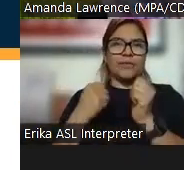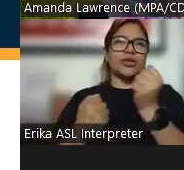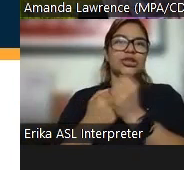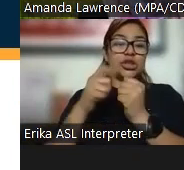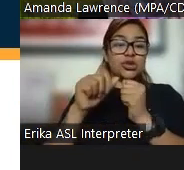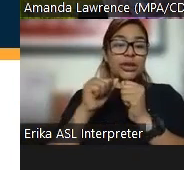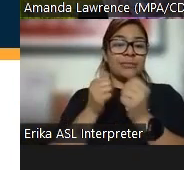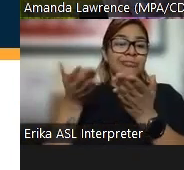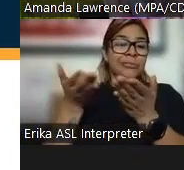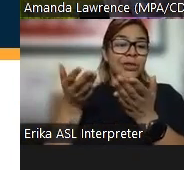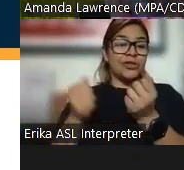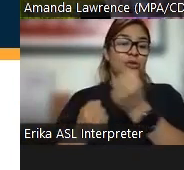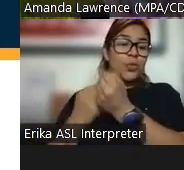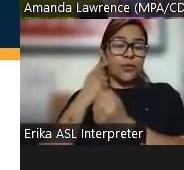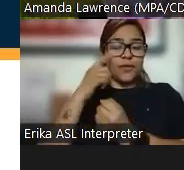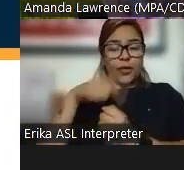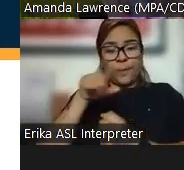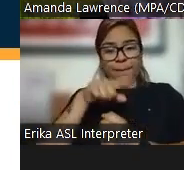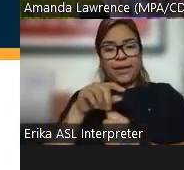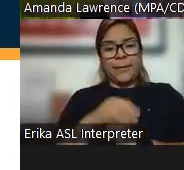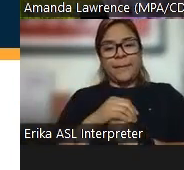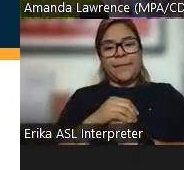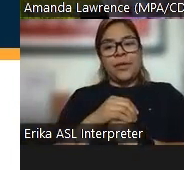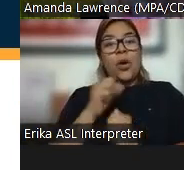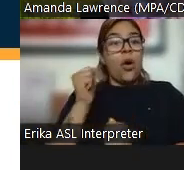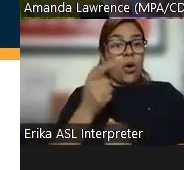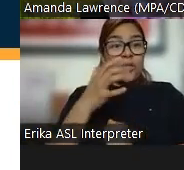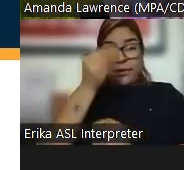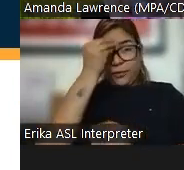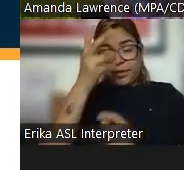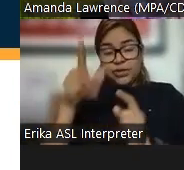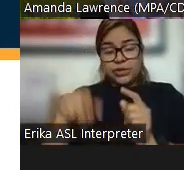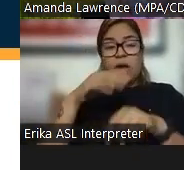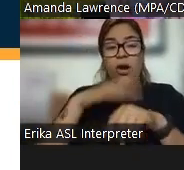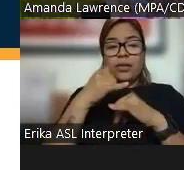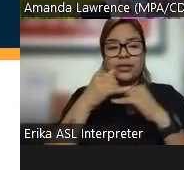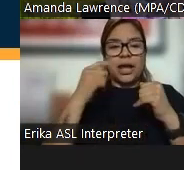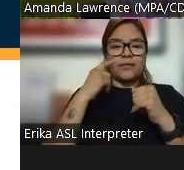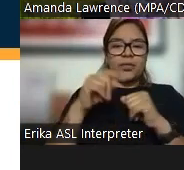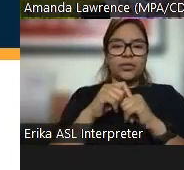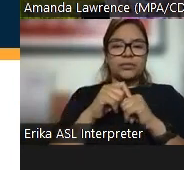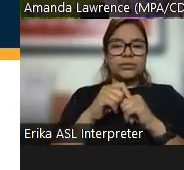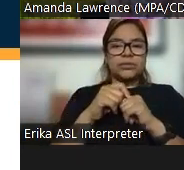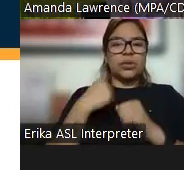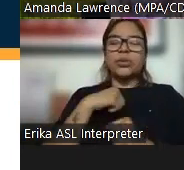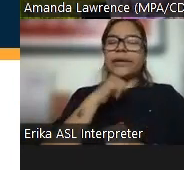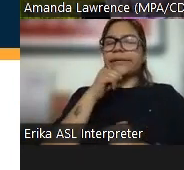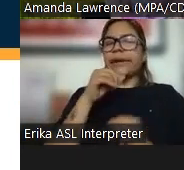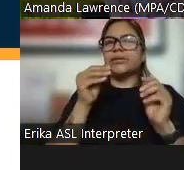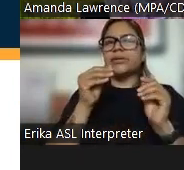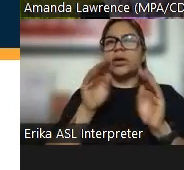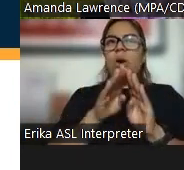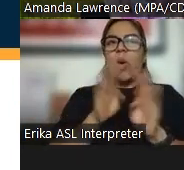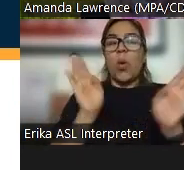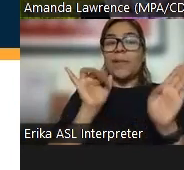reach out and apply for these grants. All the information on how to apply is already on the website. We just haven't released the date yet, but we